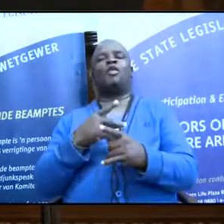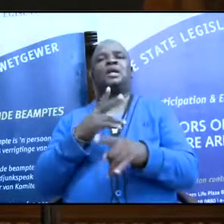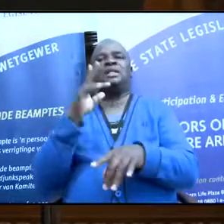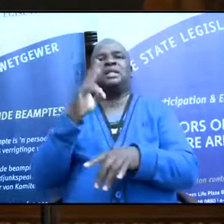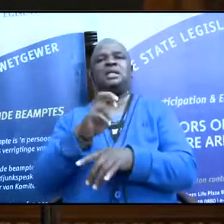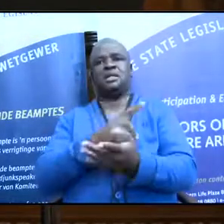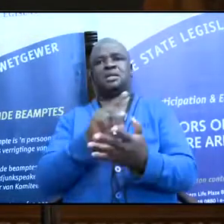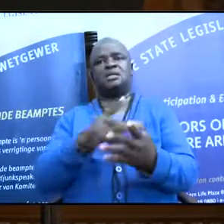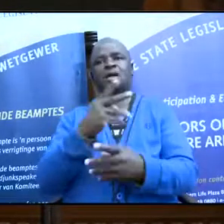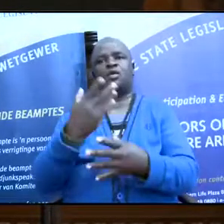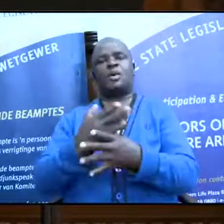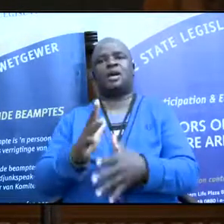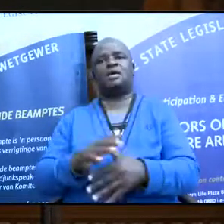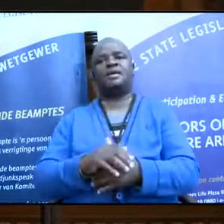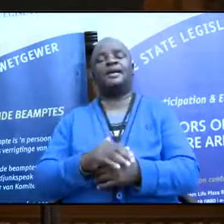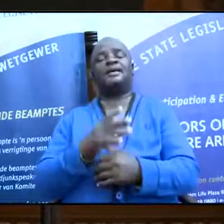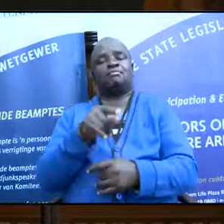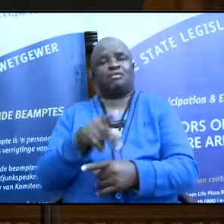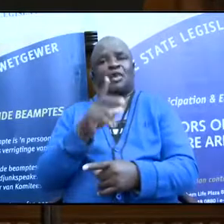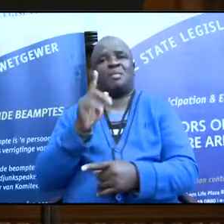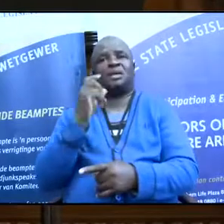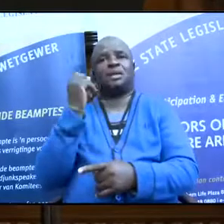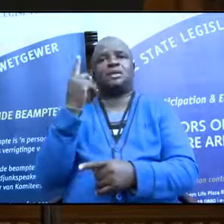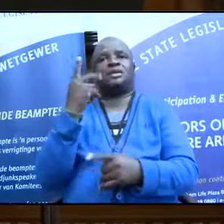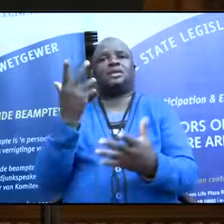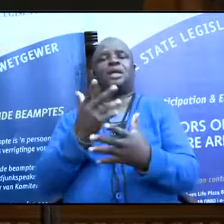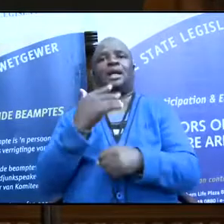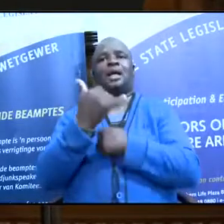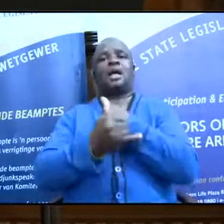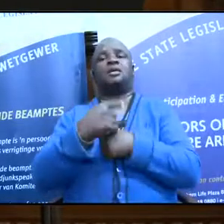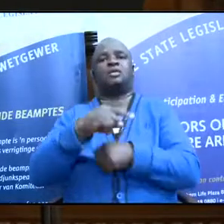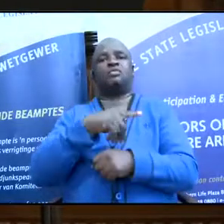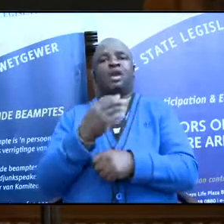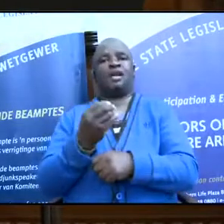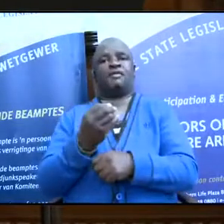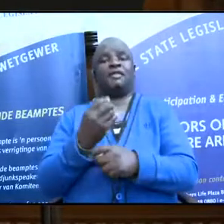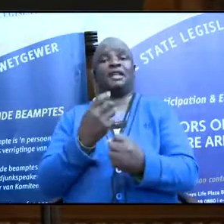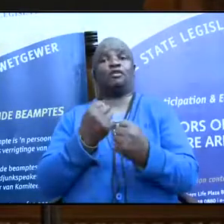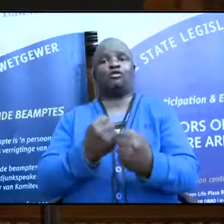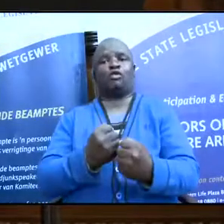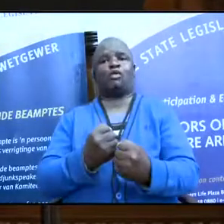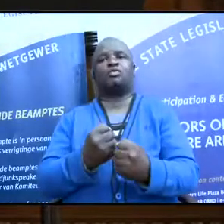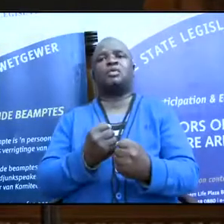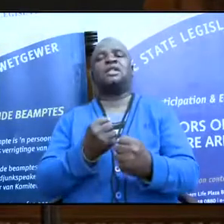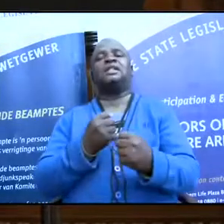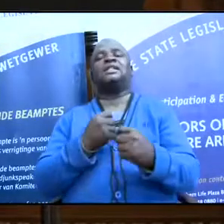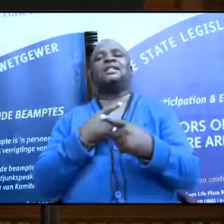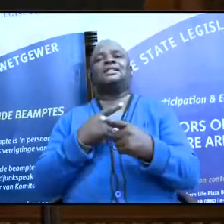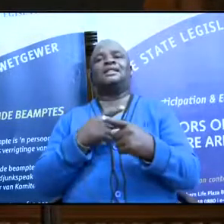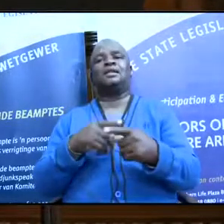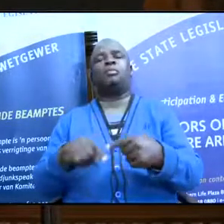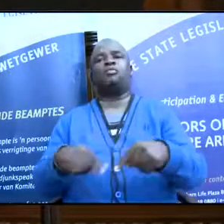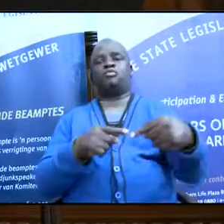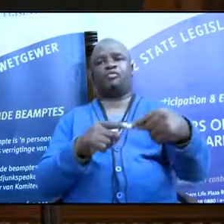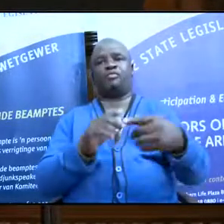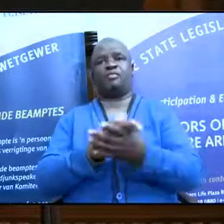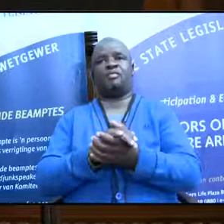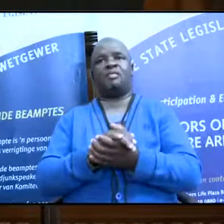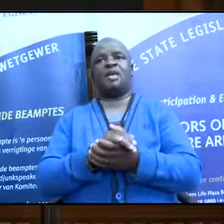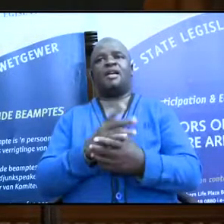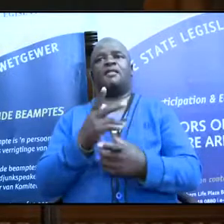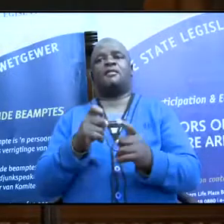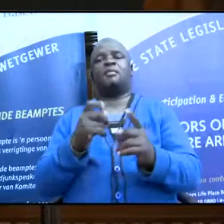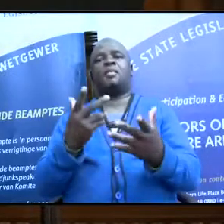understood in the context of our country having had a very strong movement generally from the working